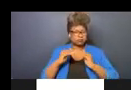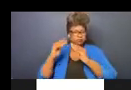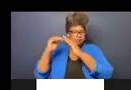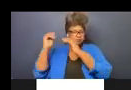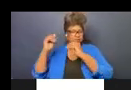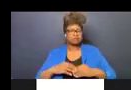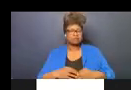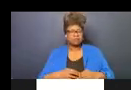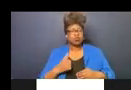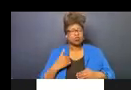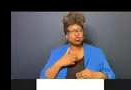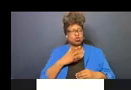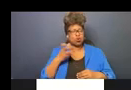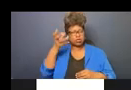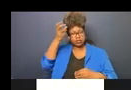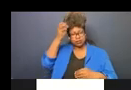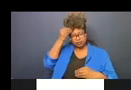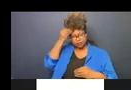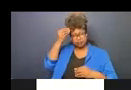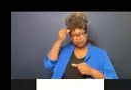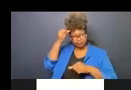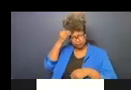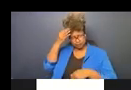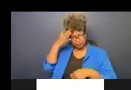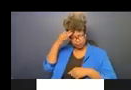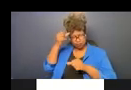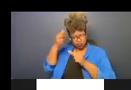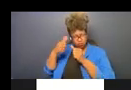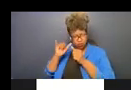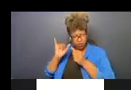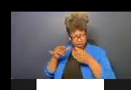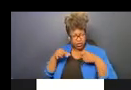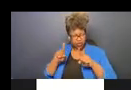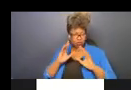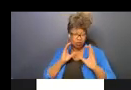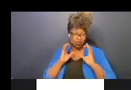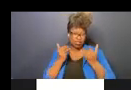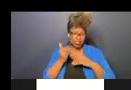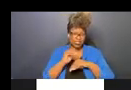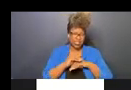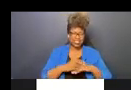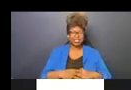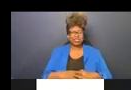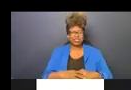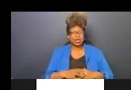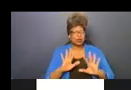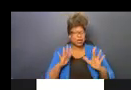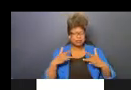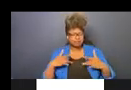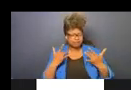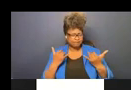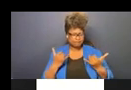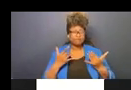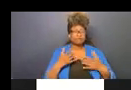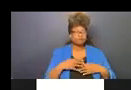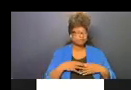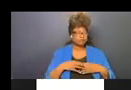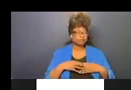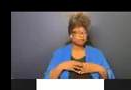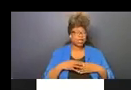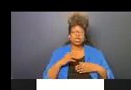so we'll want to keep that in mind as we have our conversation tonight. So where are we? The project kicked